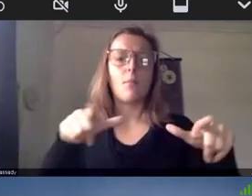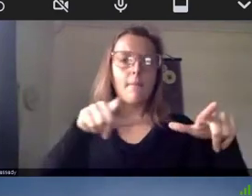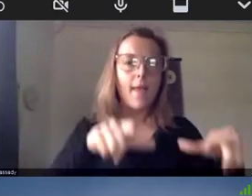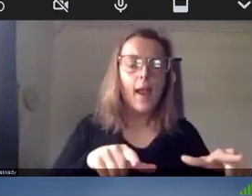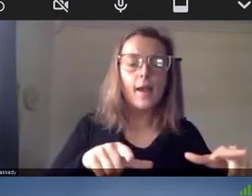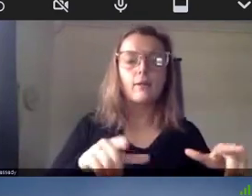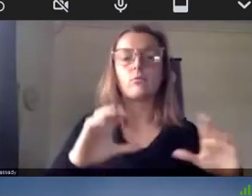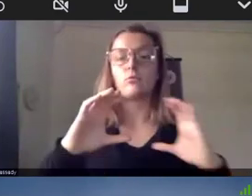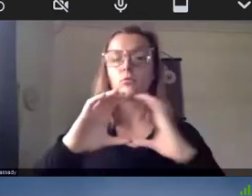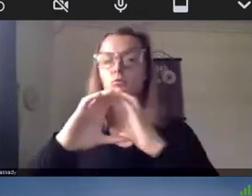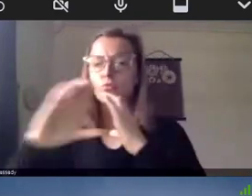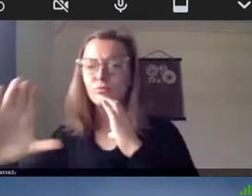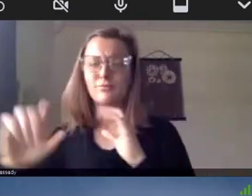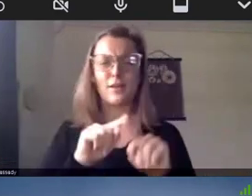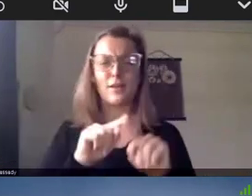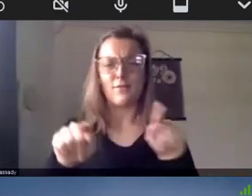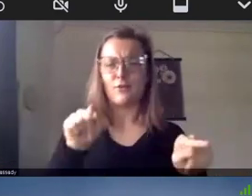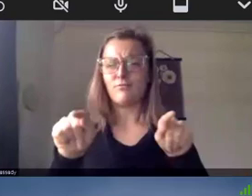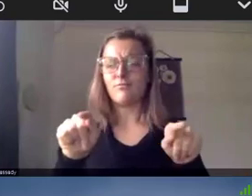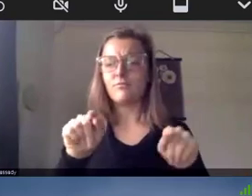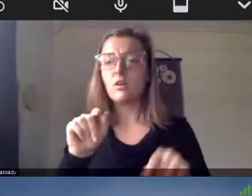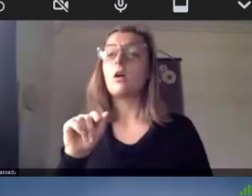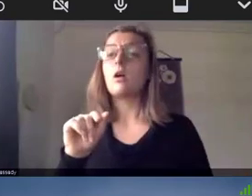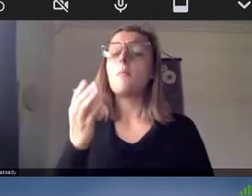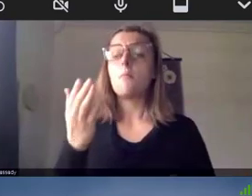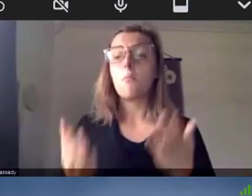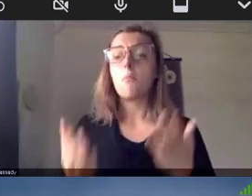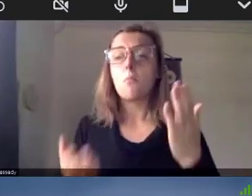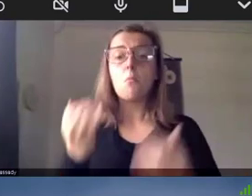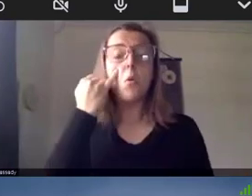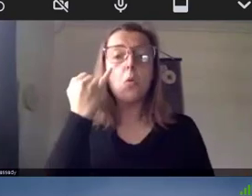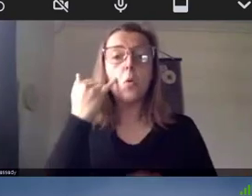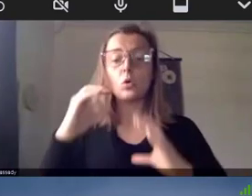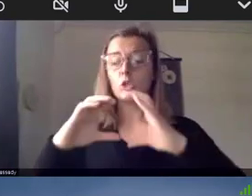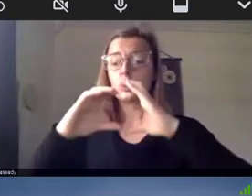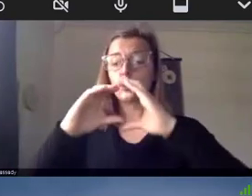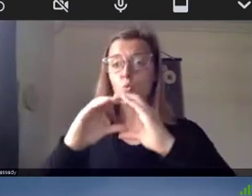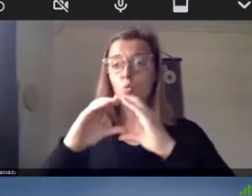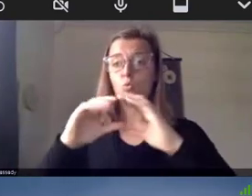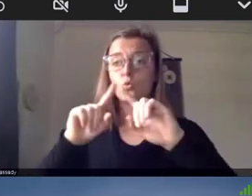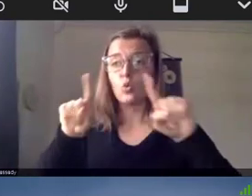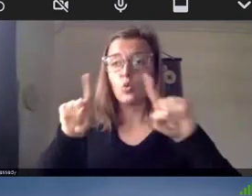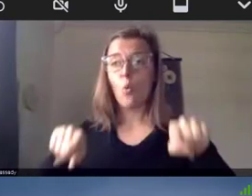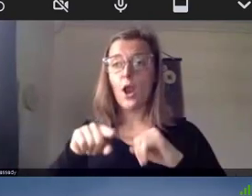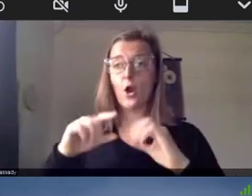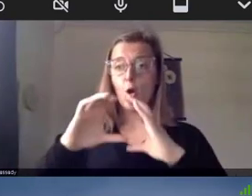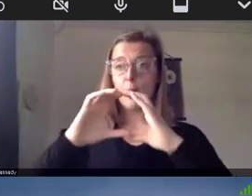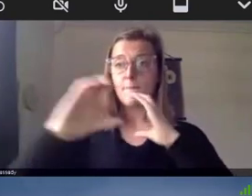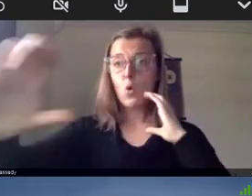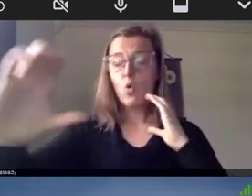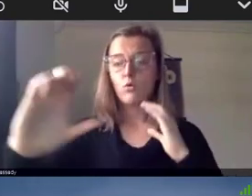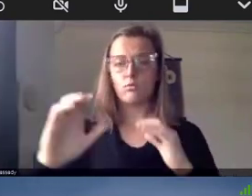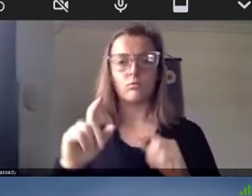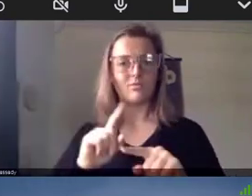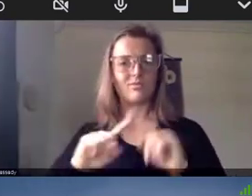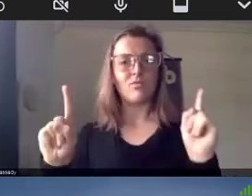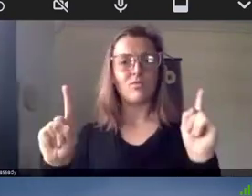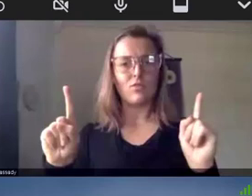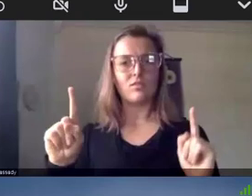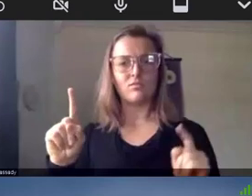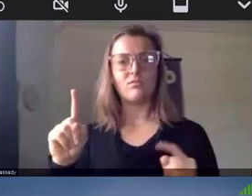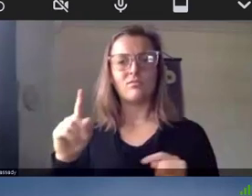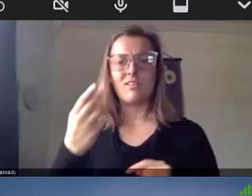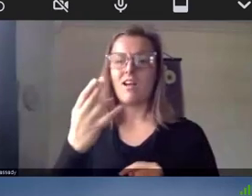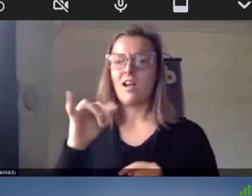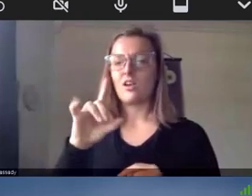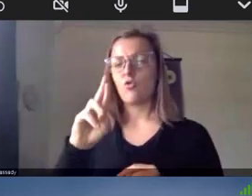pillar, then hydraulic diameter. I'd prefer not to use this correlation that's here, as you see in the examples that I posted